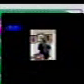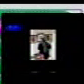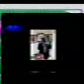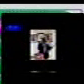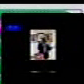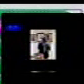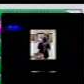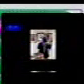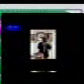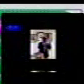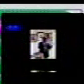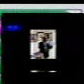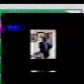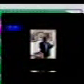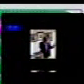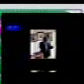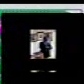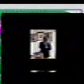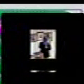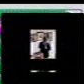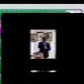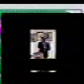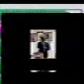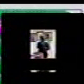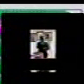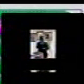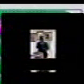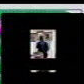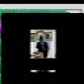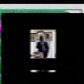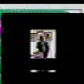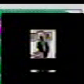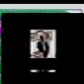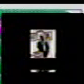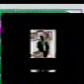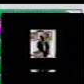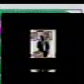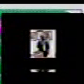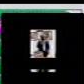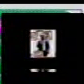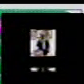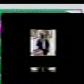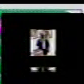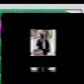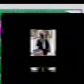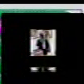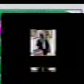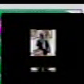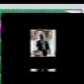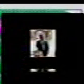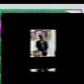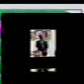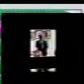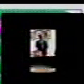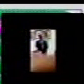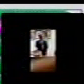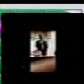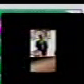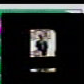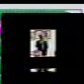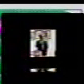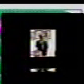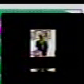out. Root it out. Pull it down. Pull it down. It must not be there. It must not be there. Any power of the devil,